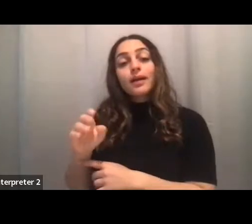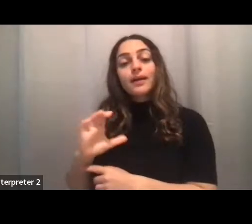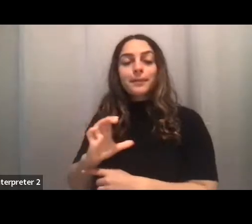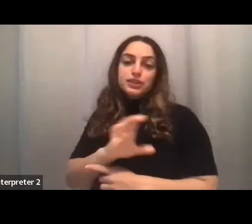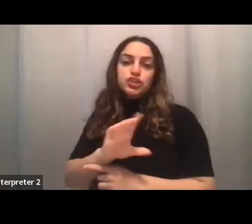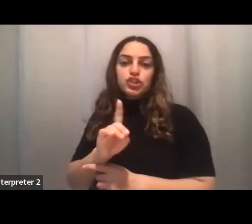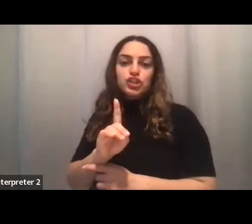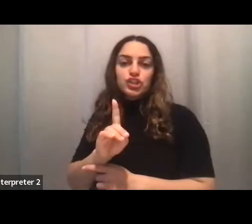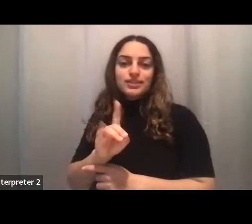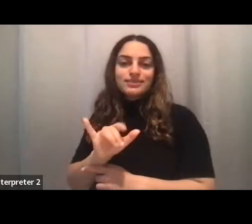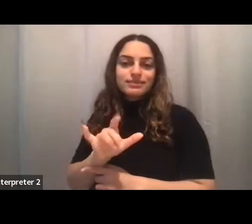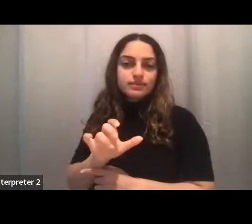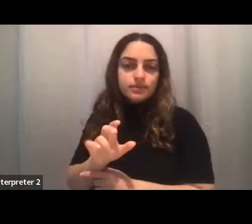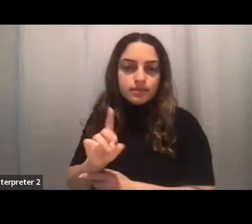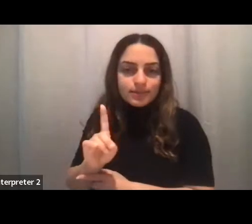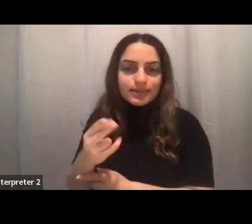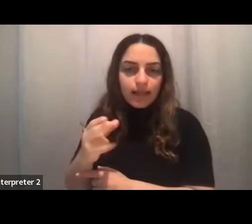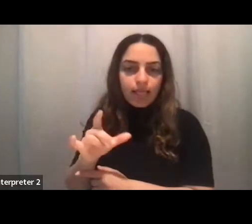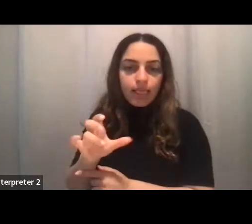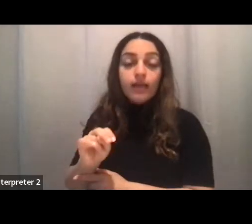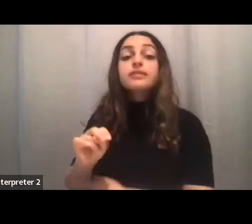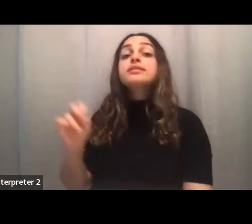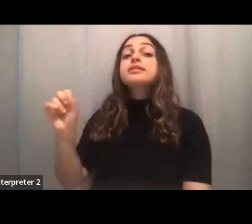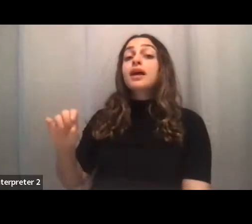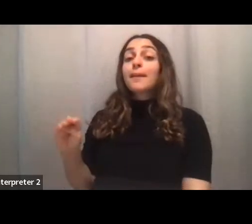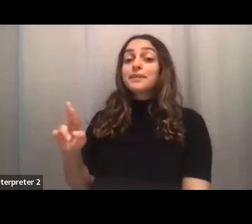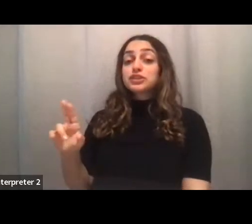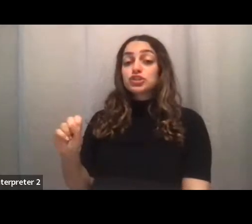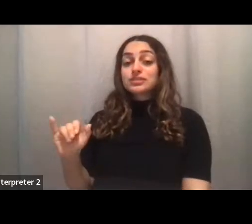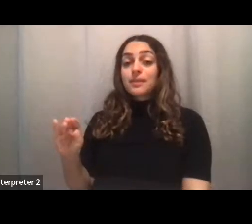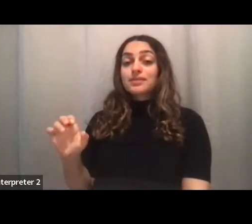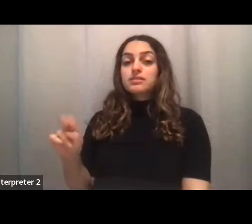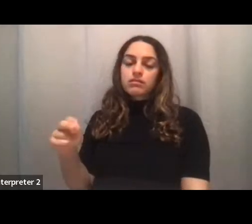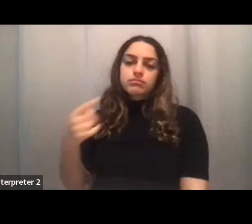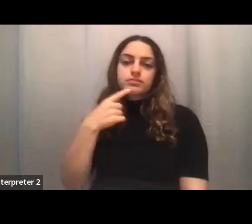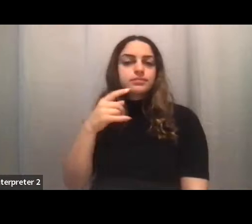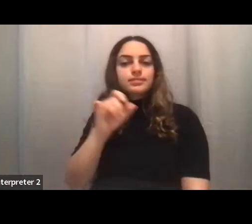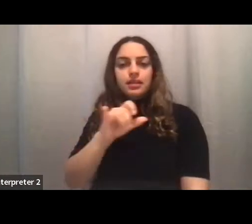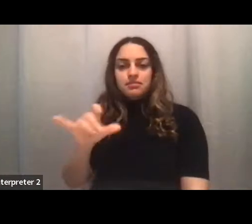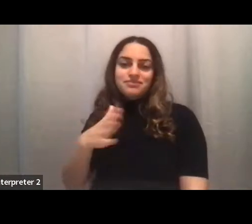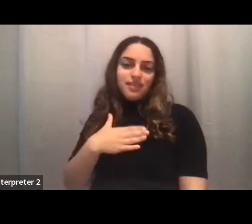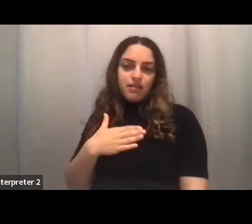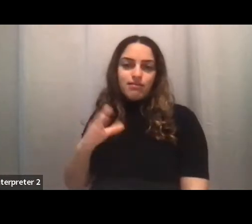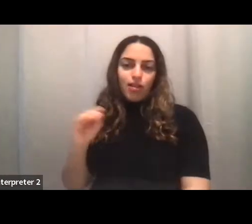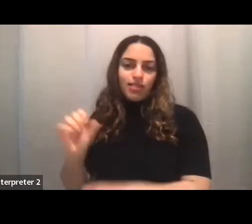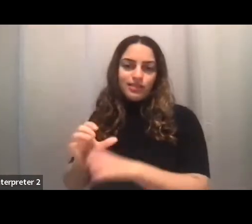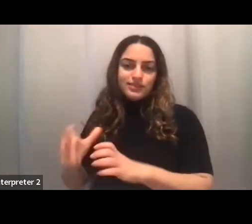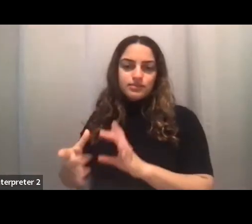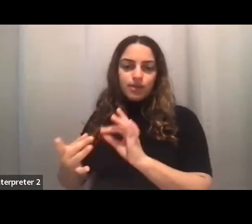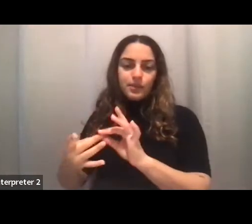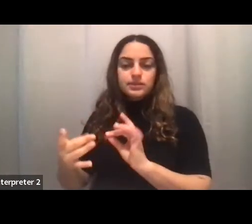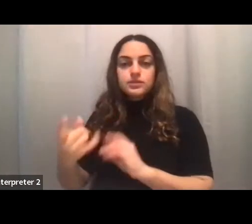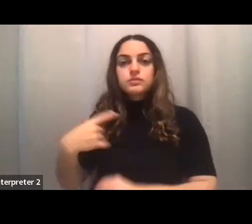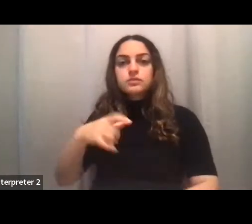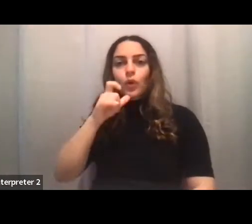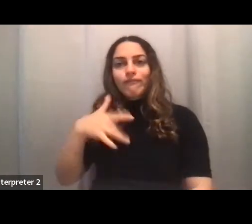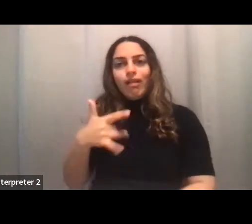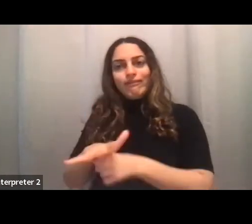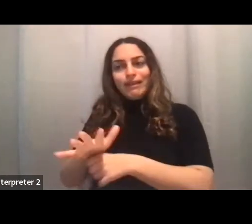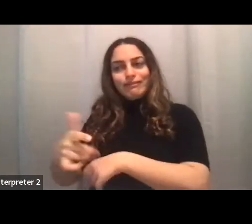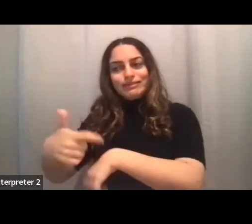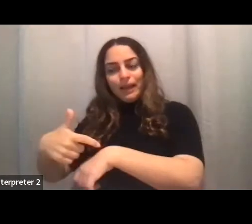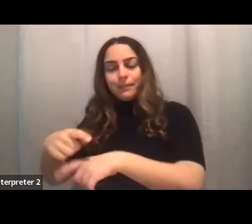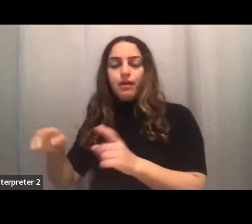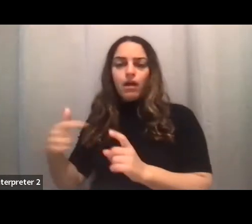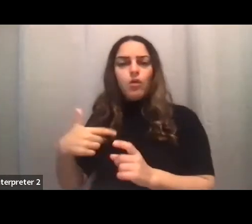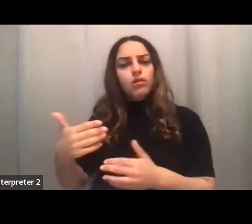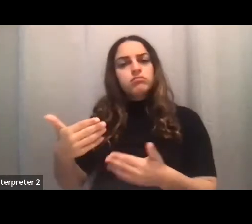simonson um you know i echo my colleagues um comments that you know we don't feel like we have enough time but i want to give you an